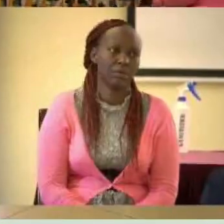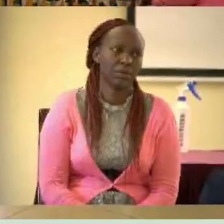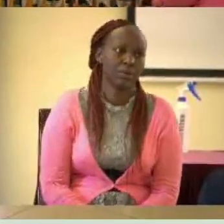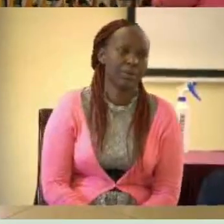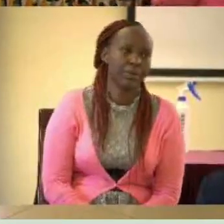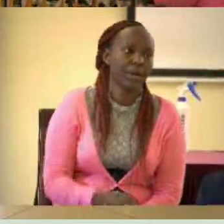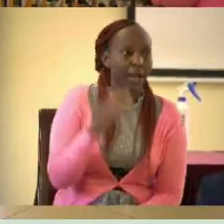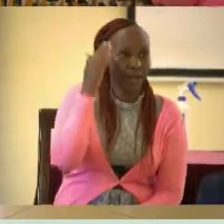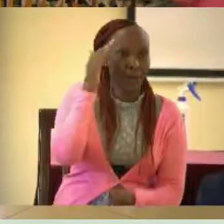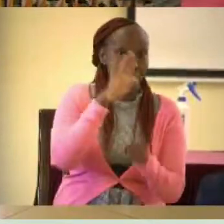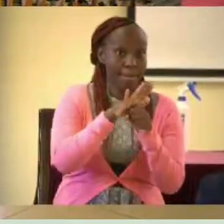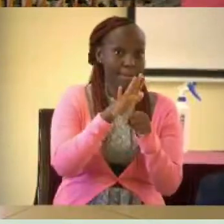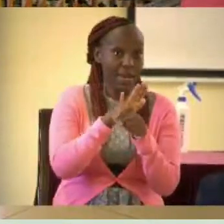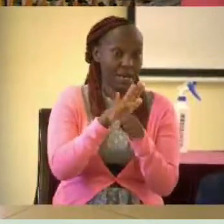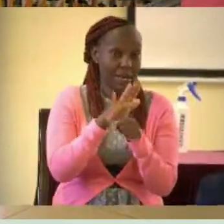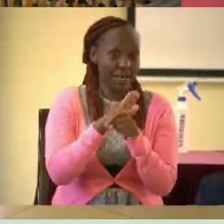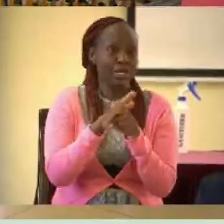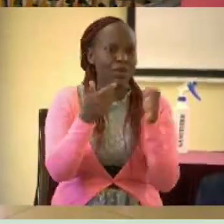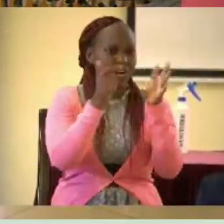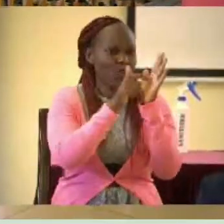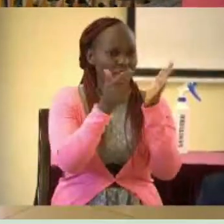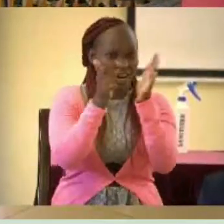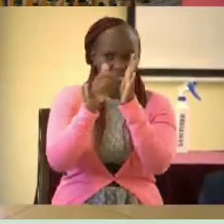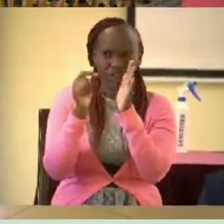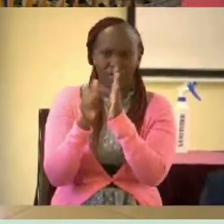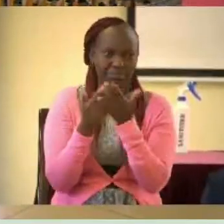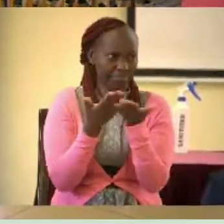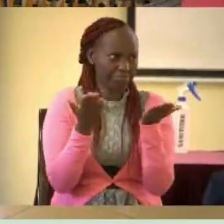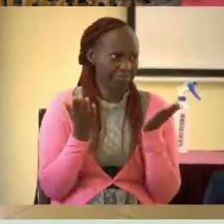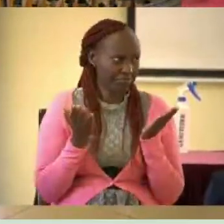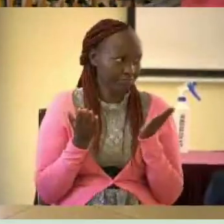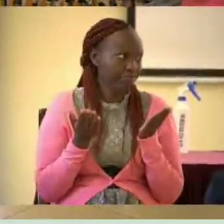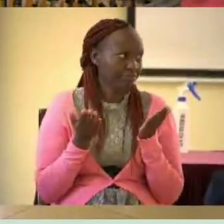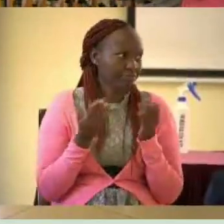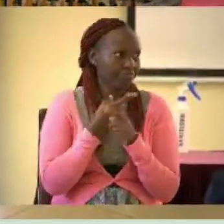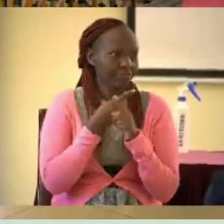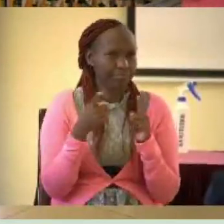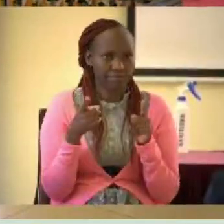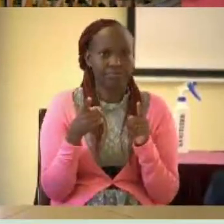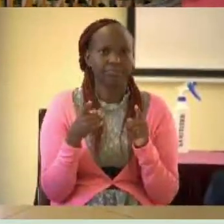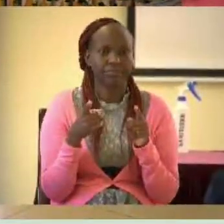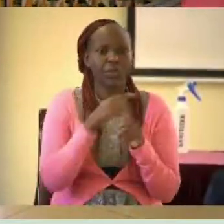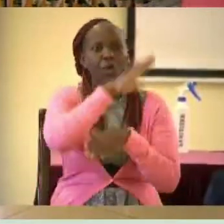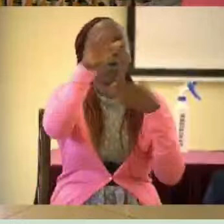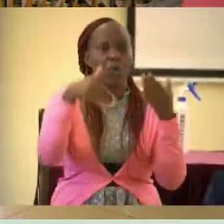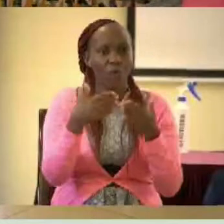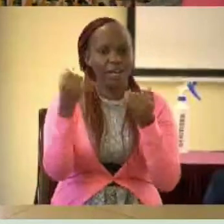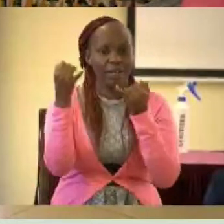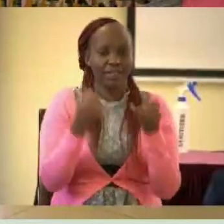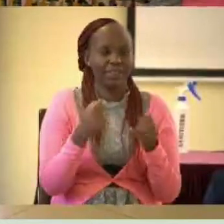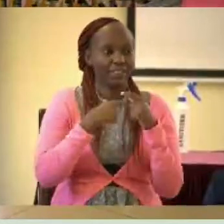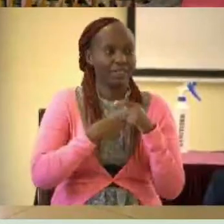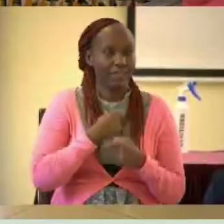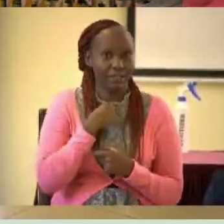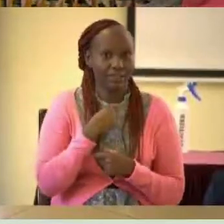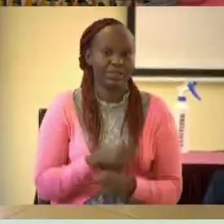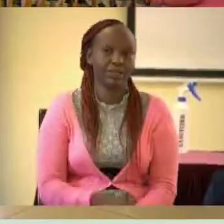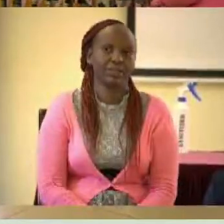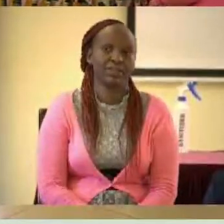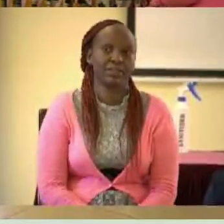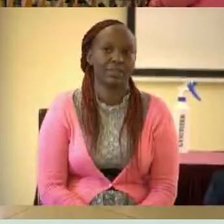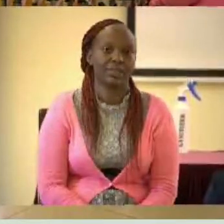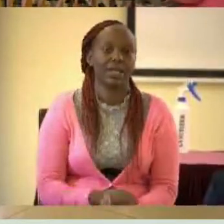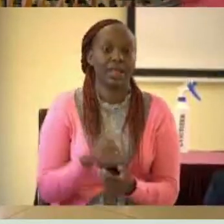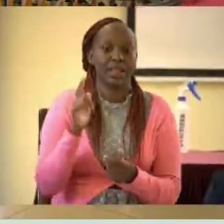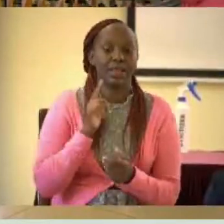I know there are many to be recognized, but I want to say all invited guests.